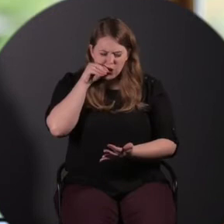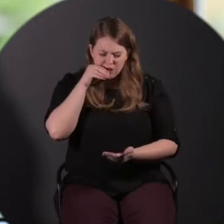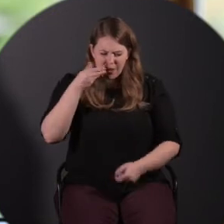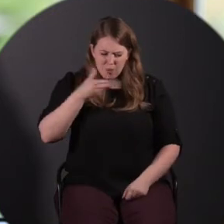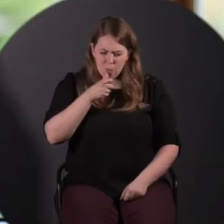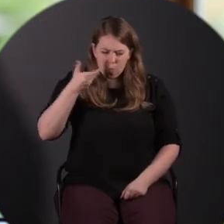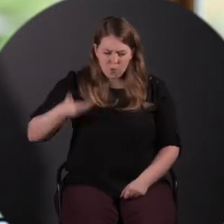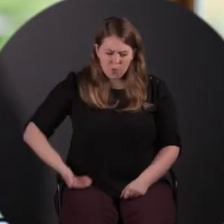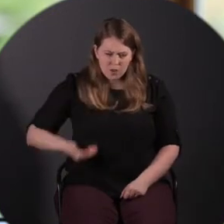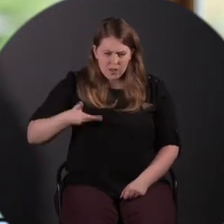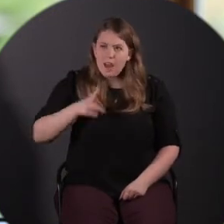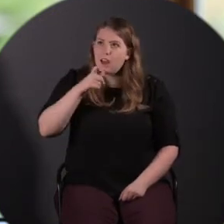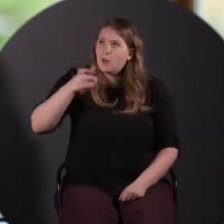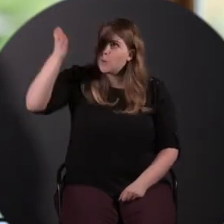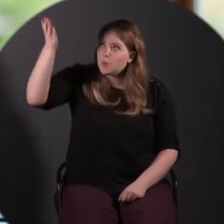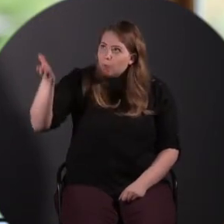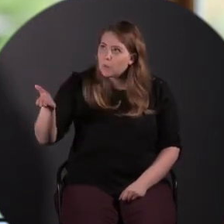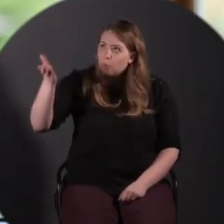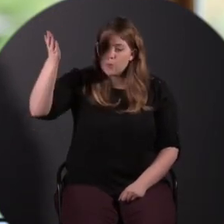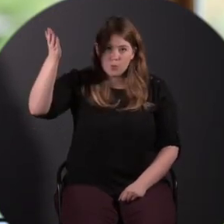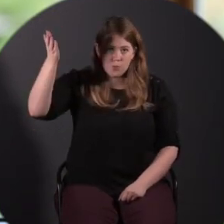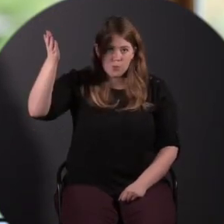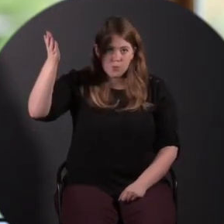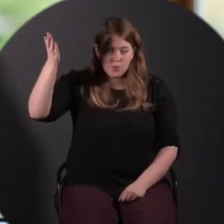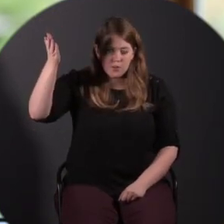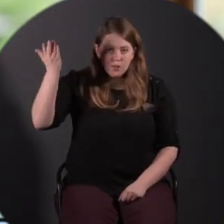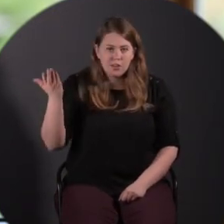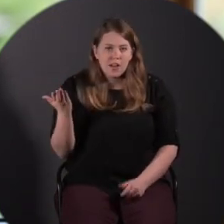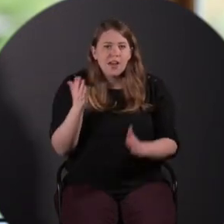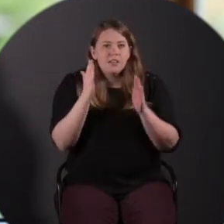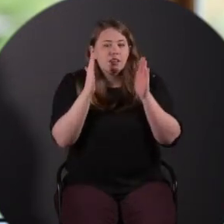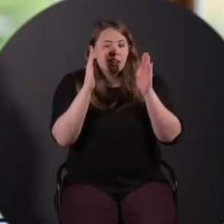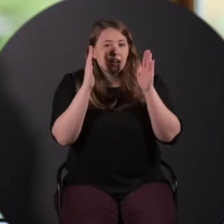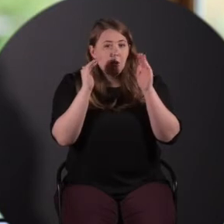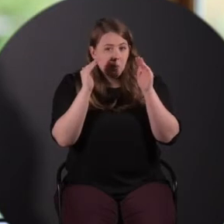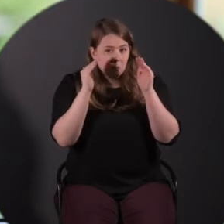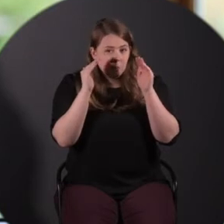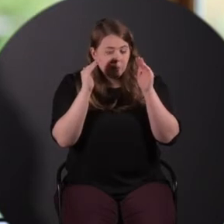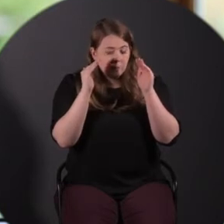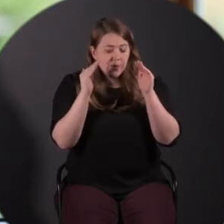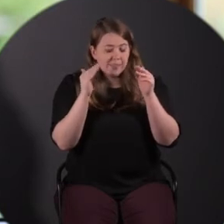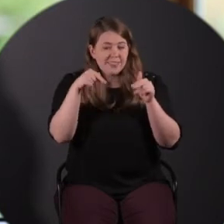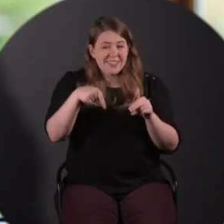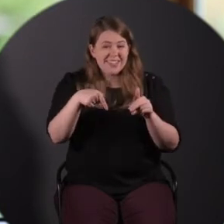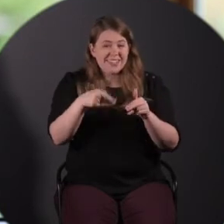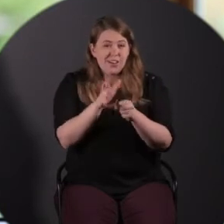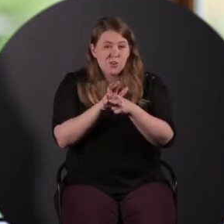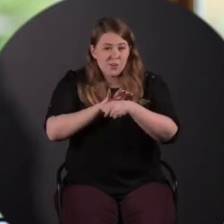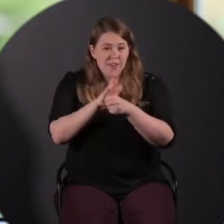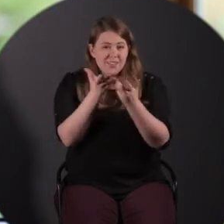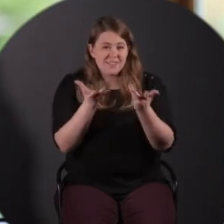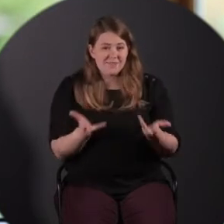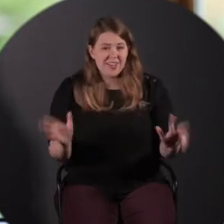discovered about who God is and who He is in your lives? And then I hope that on the other side of this pandemic,